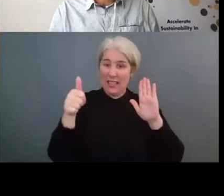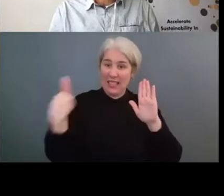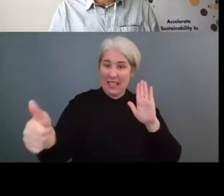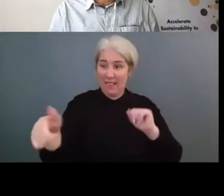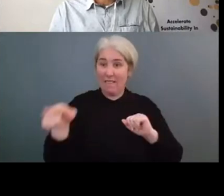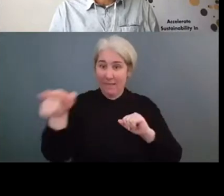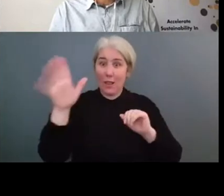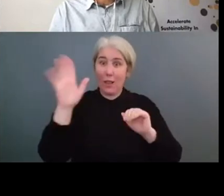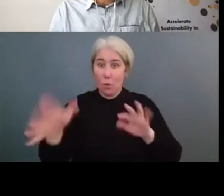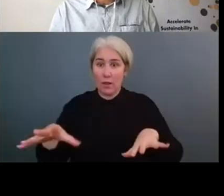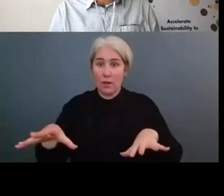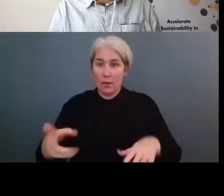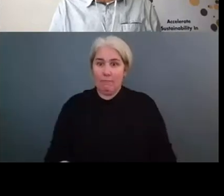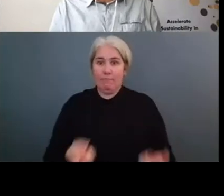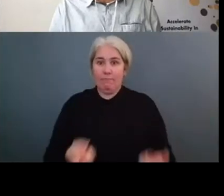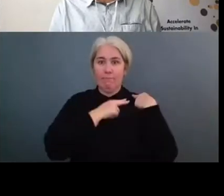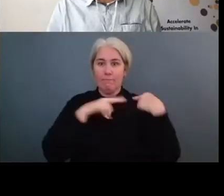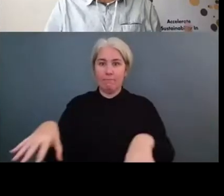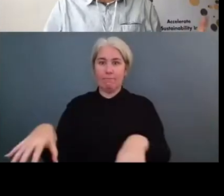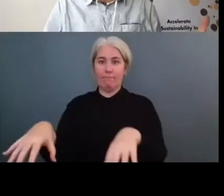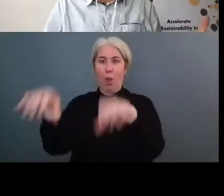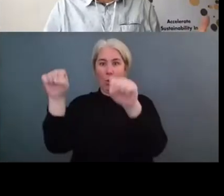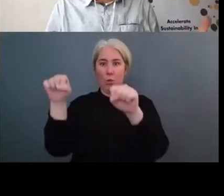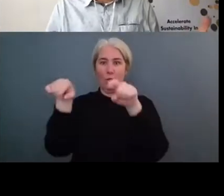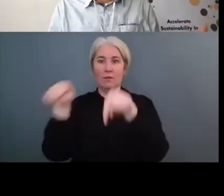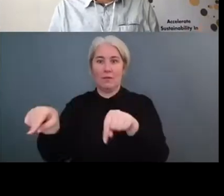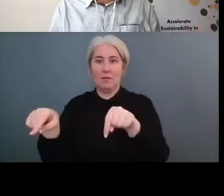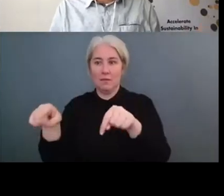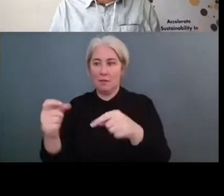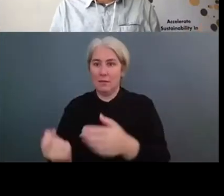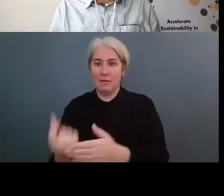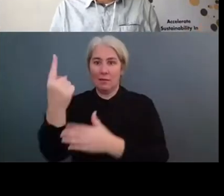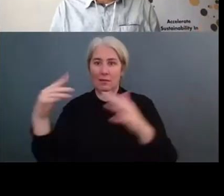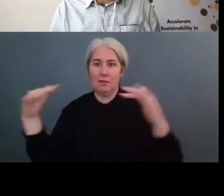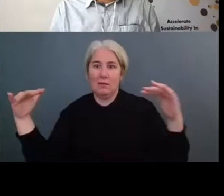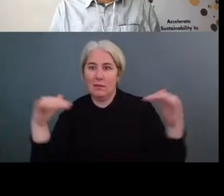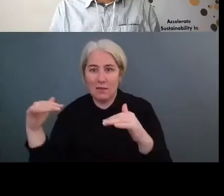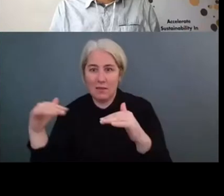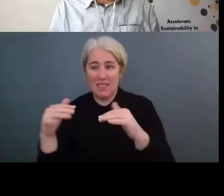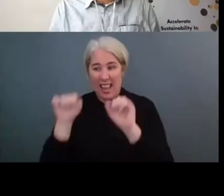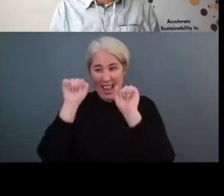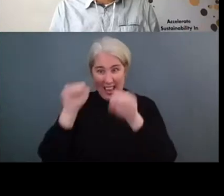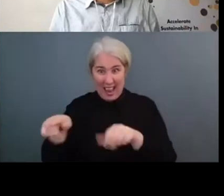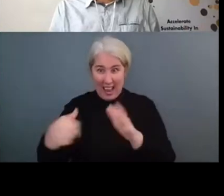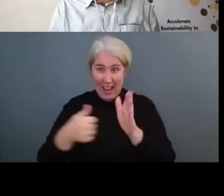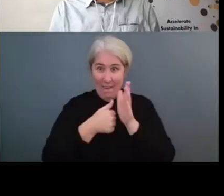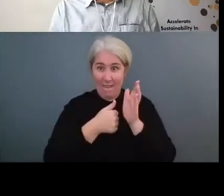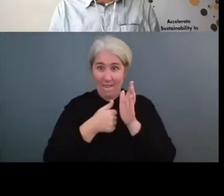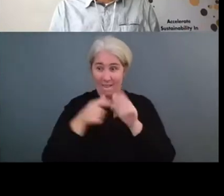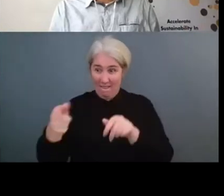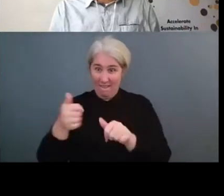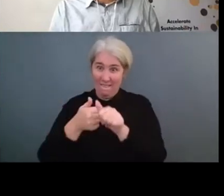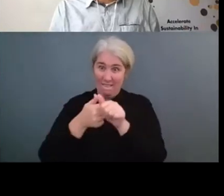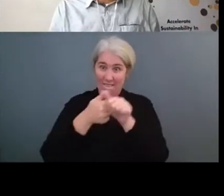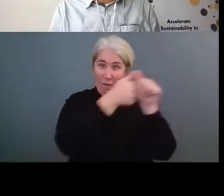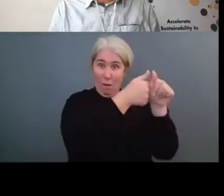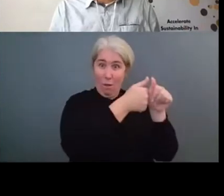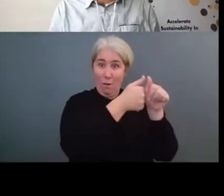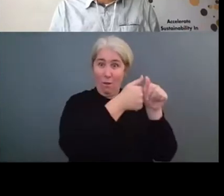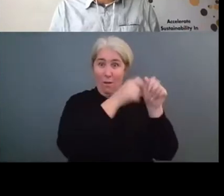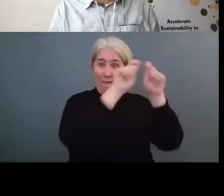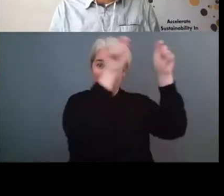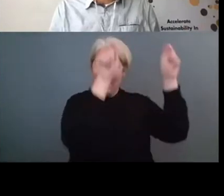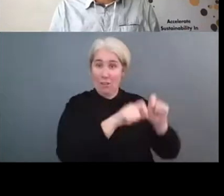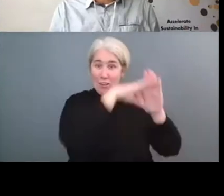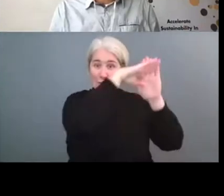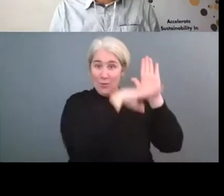federation regulate that? But probably finally, my input on that is, I unfortunately